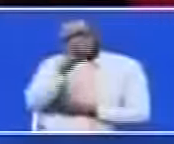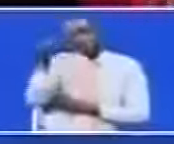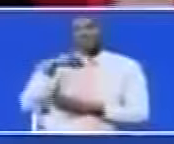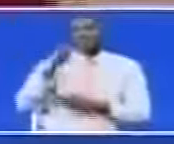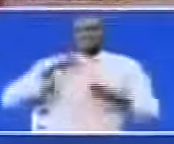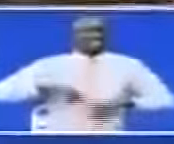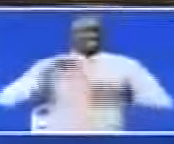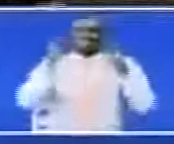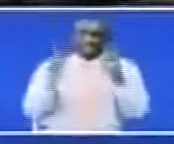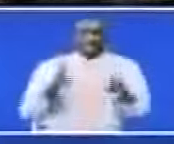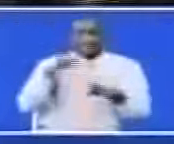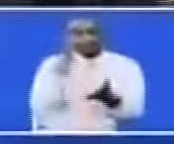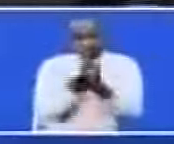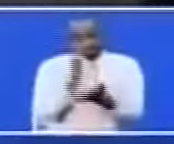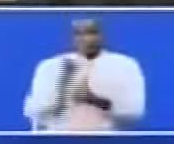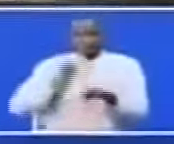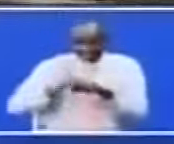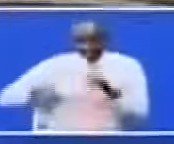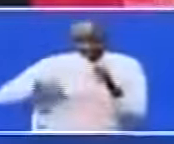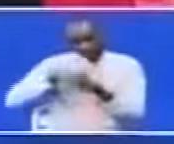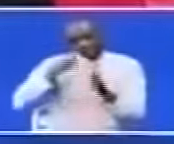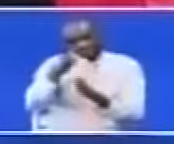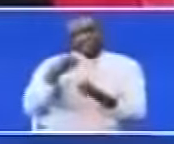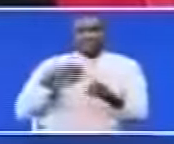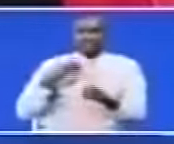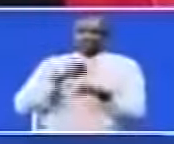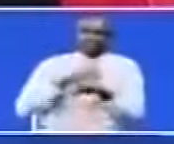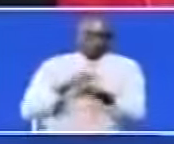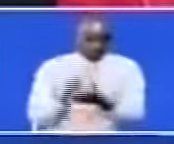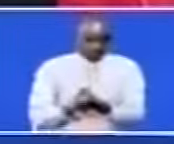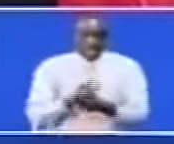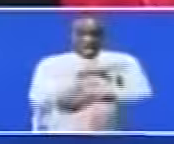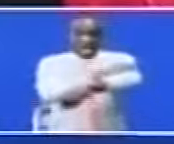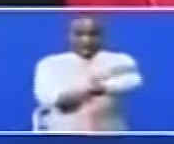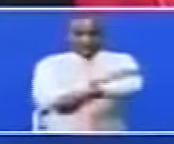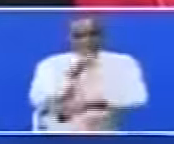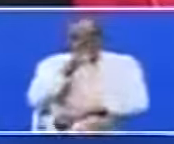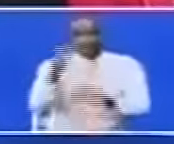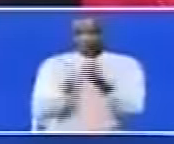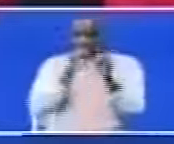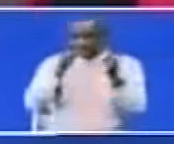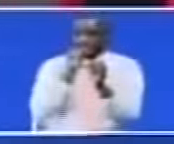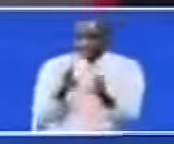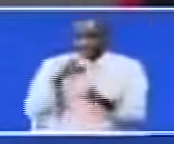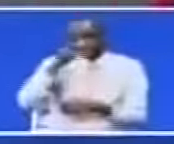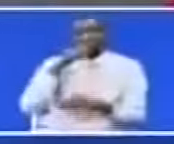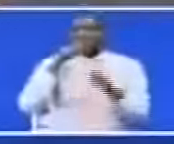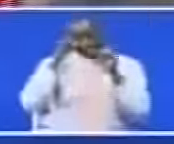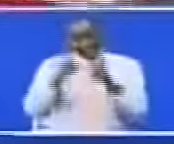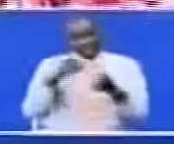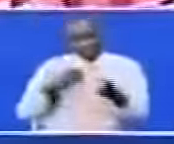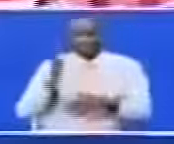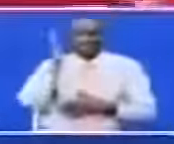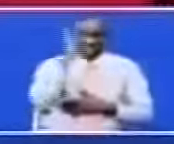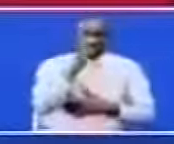rest showed as the team lacked pace as they went down to the Sharks. Stars captain Victor Wanyama did not travel back with the team, but instead opted to fly